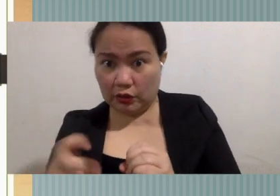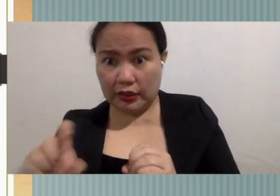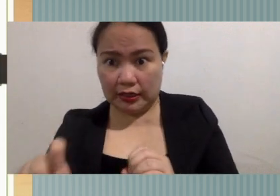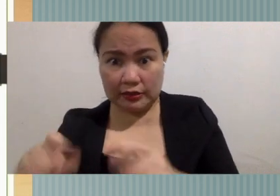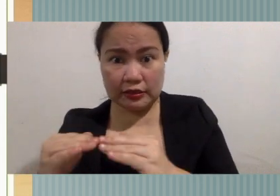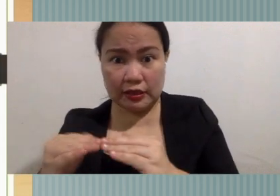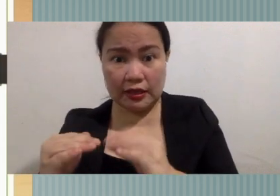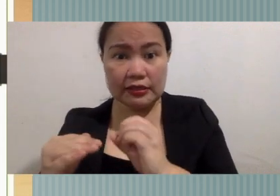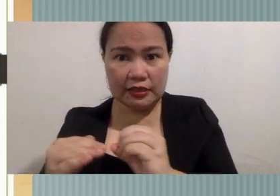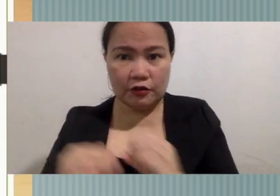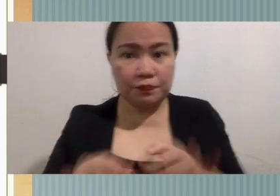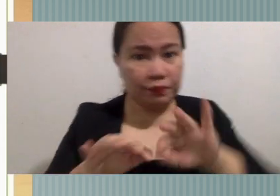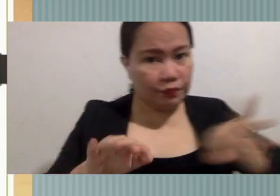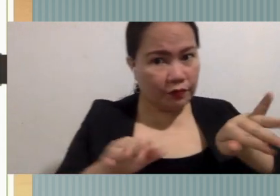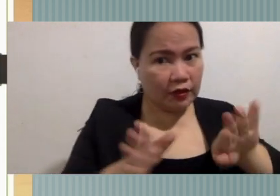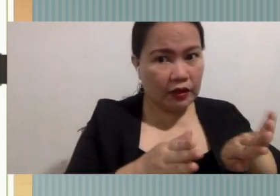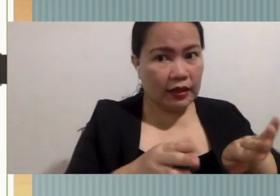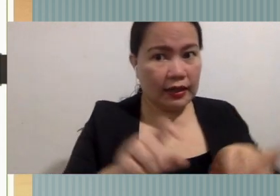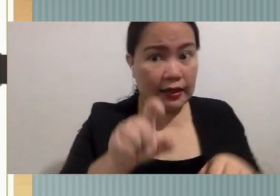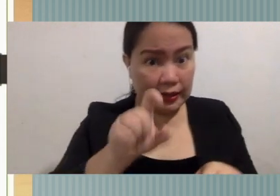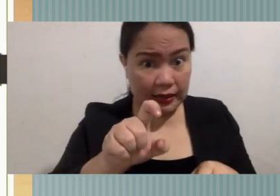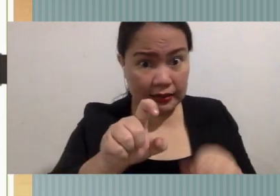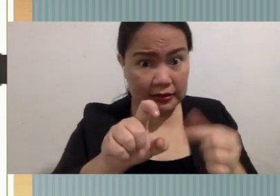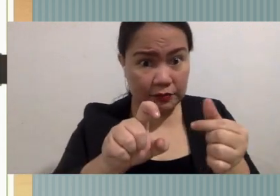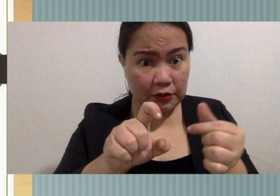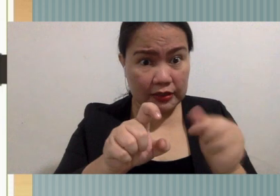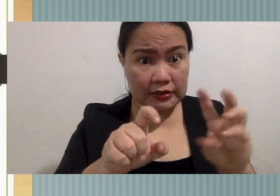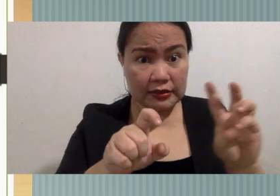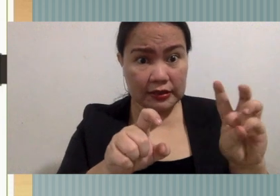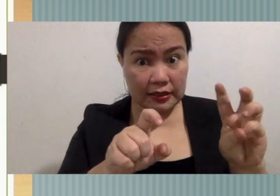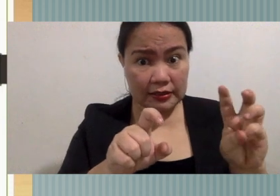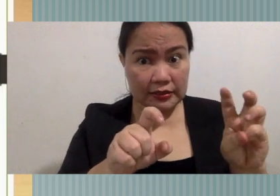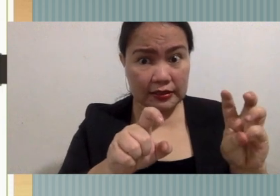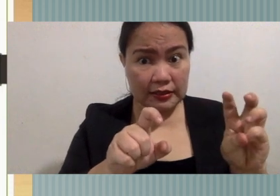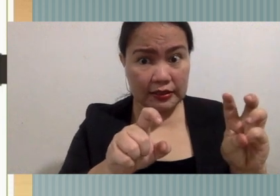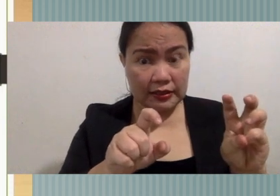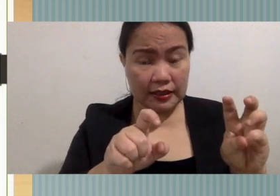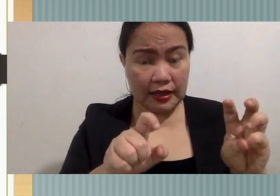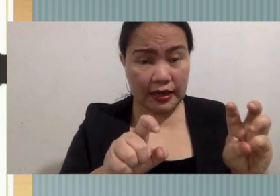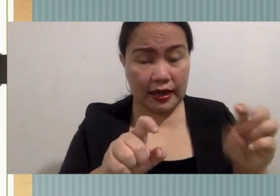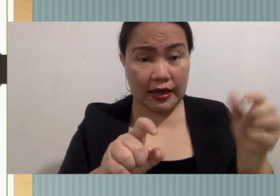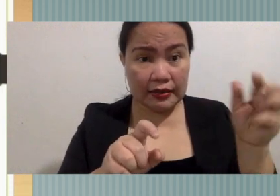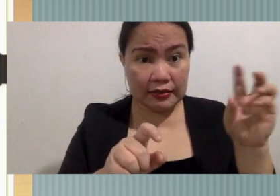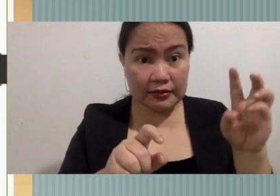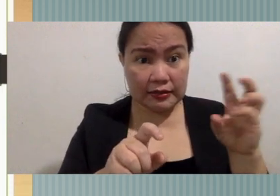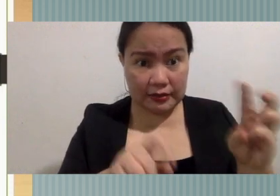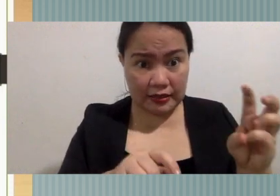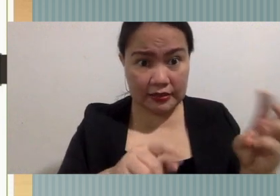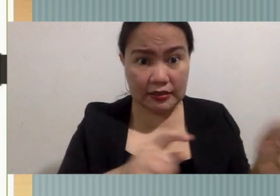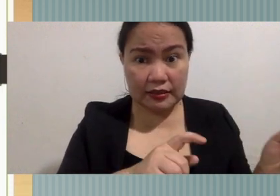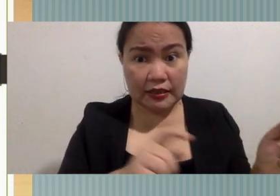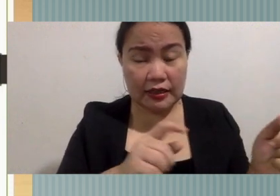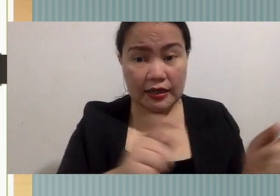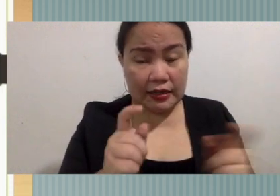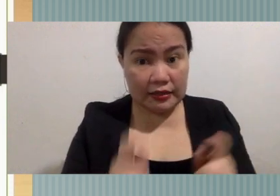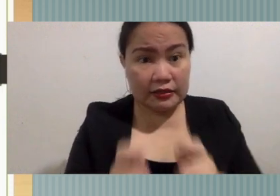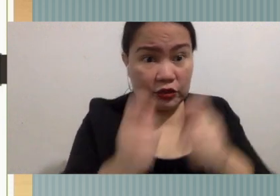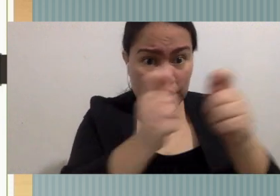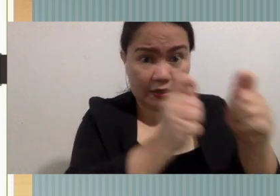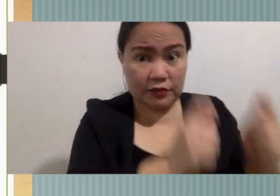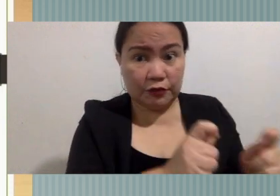kabila, x plus 6 is equal to 0. So, lipat lang natin yung positive 6 sa kabila.